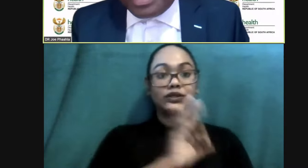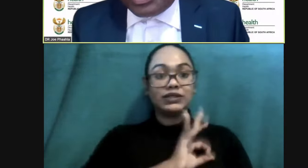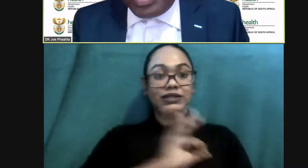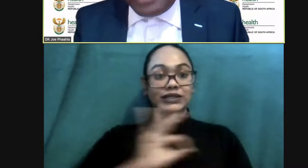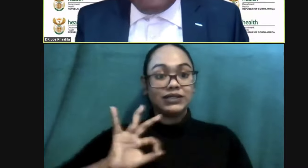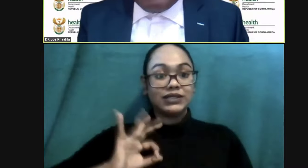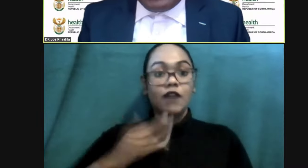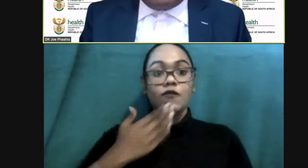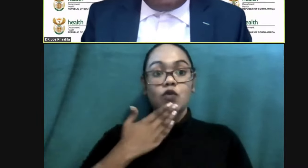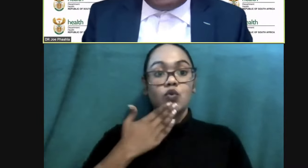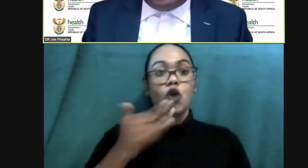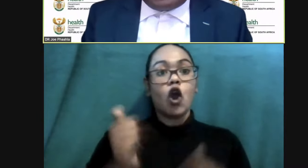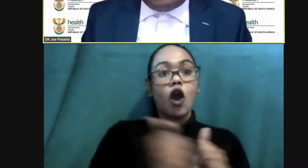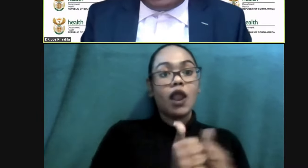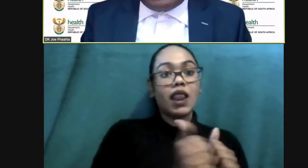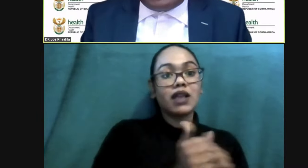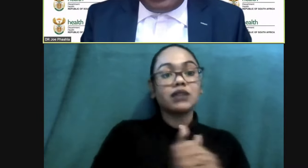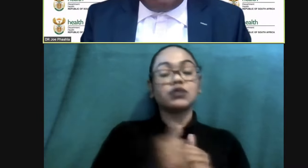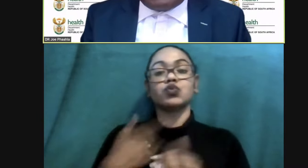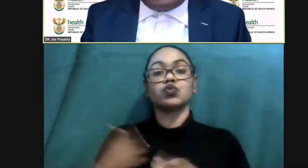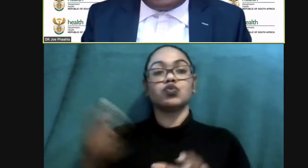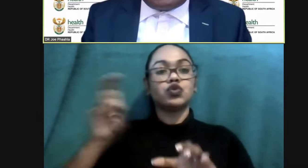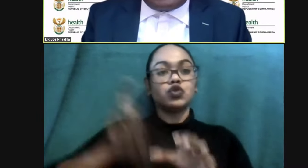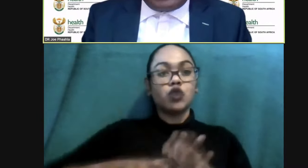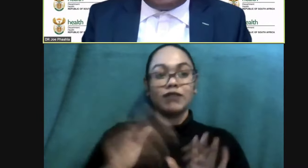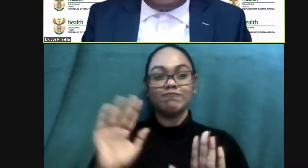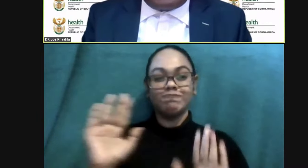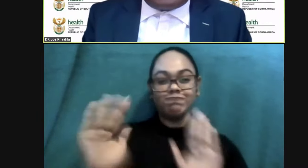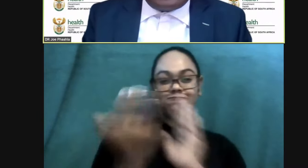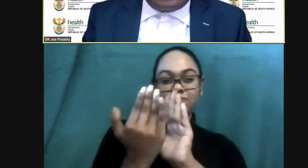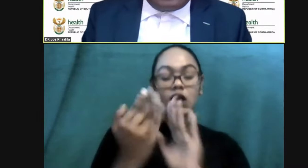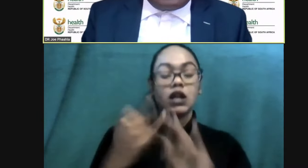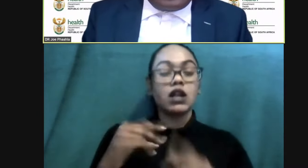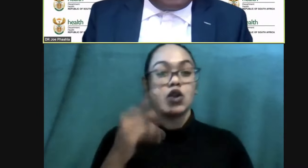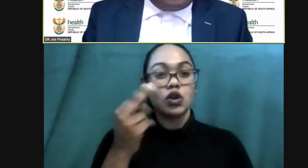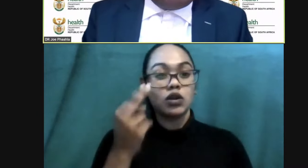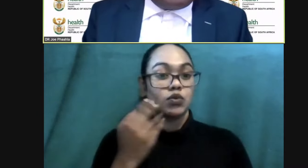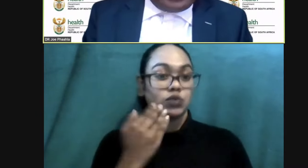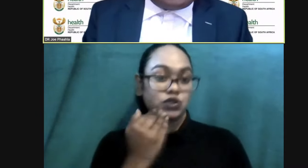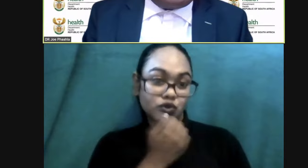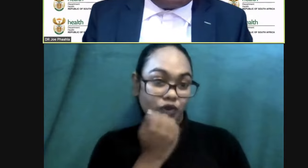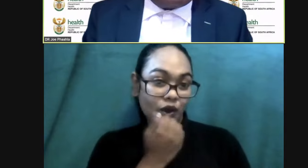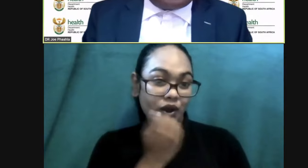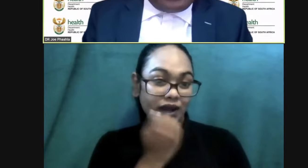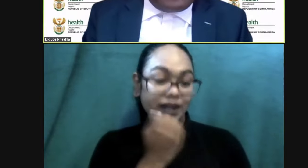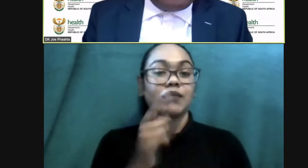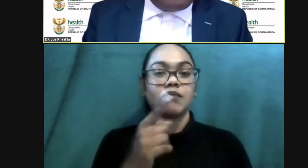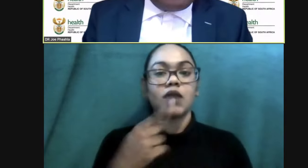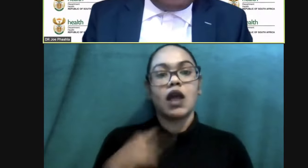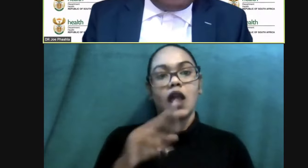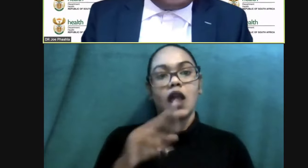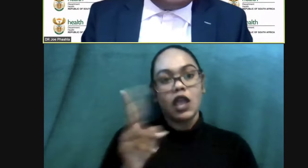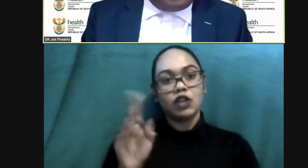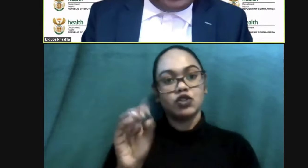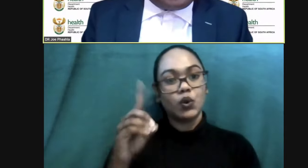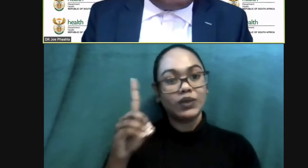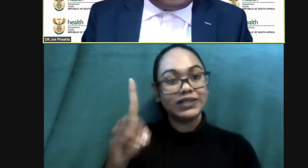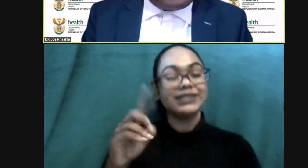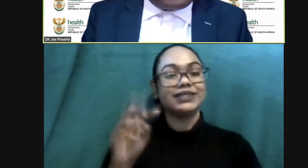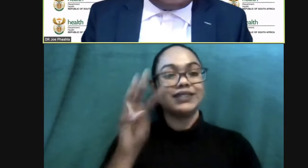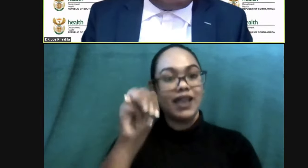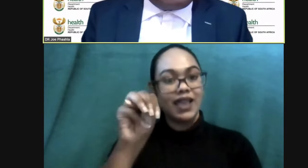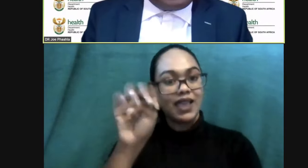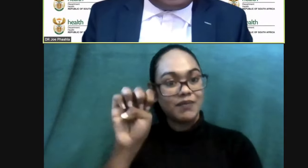joined this as well at a very short notice, the MECs and HODs. We will be working together in order